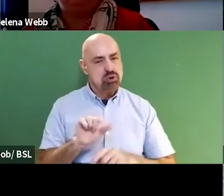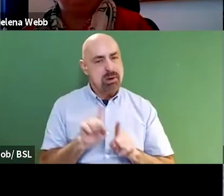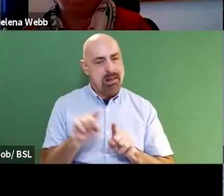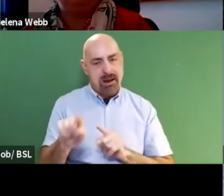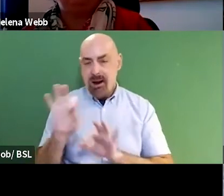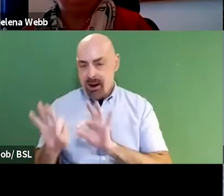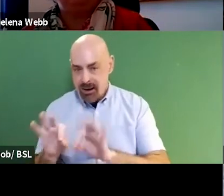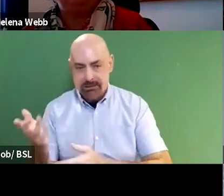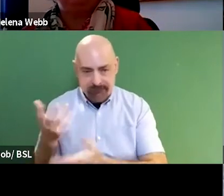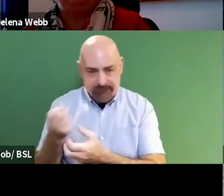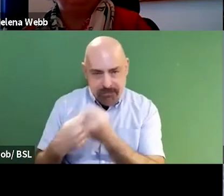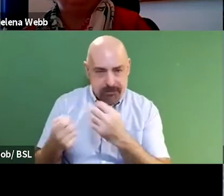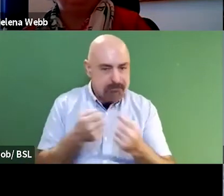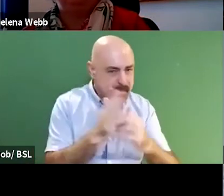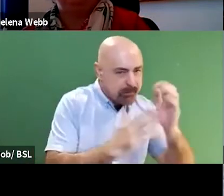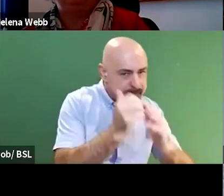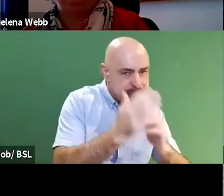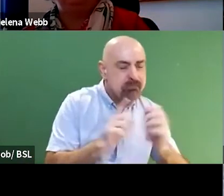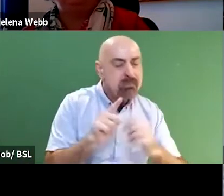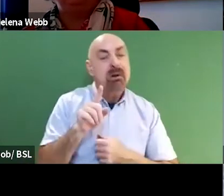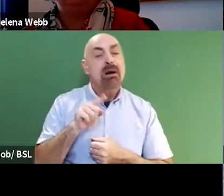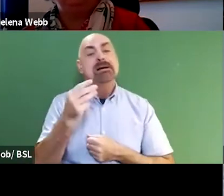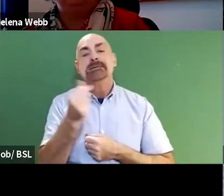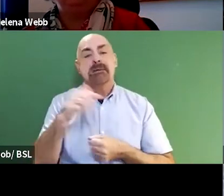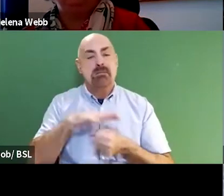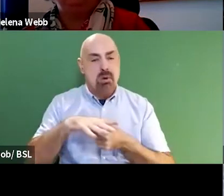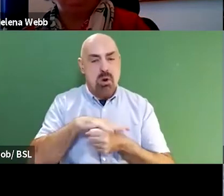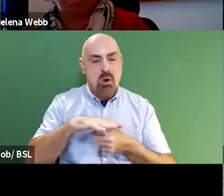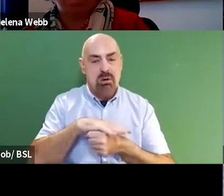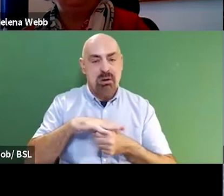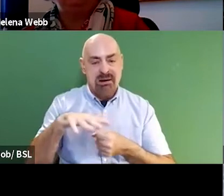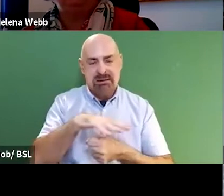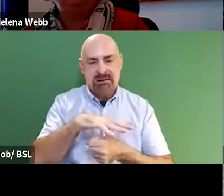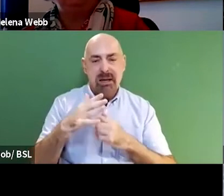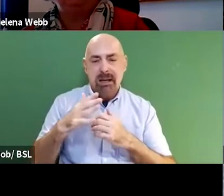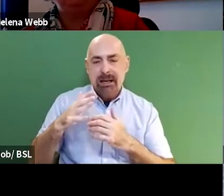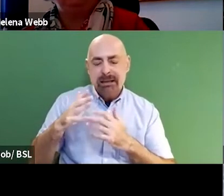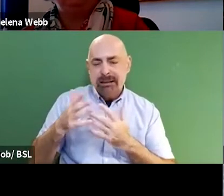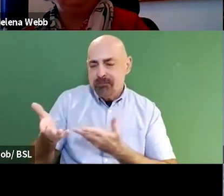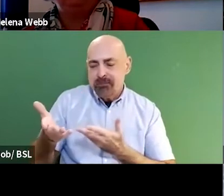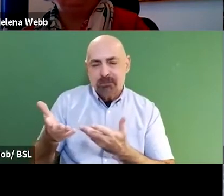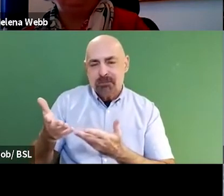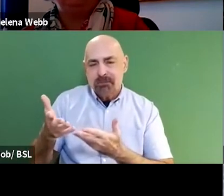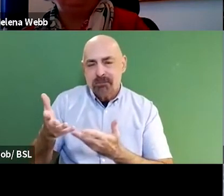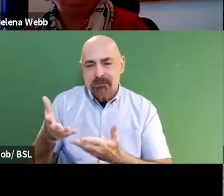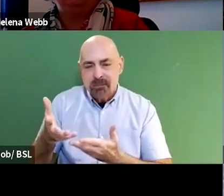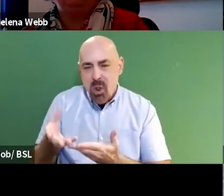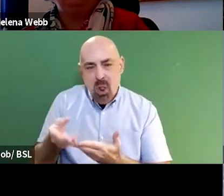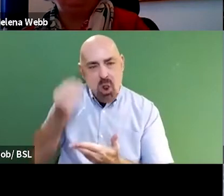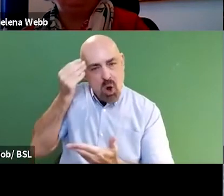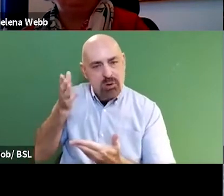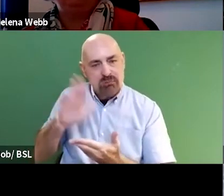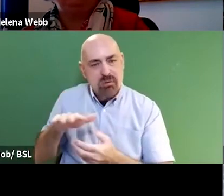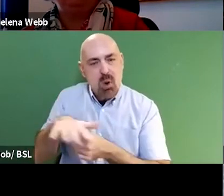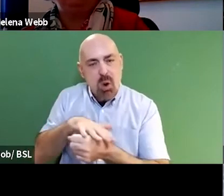We know from previous work that local areas find it particularly difficult to build evaluation, to learn from local experience, to be more